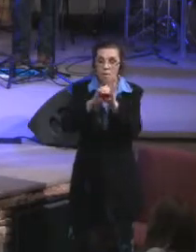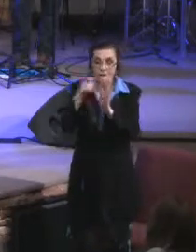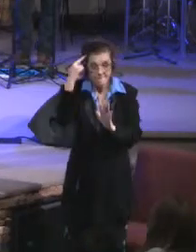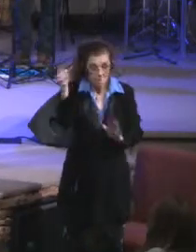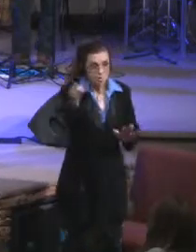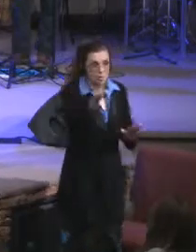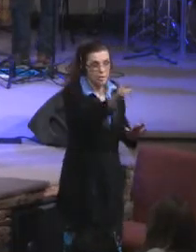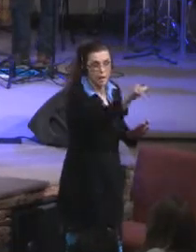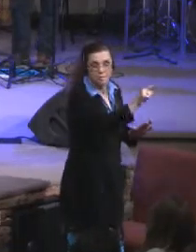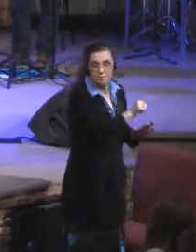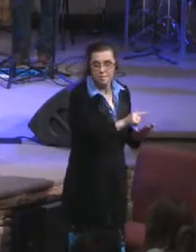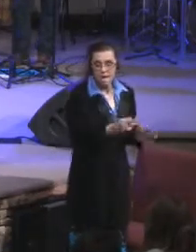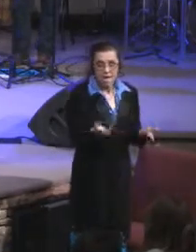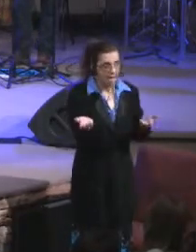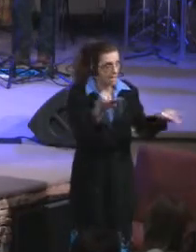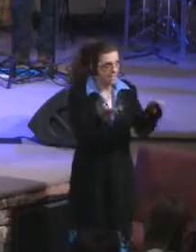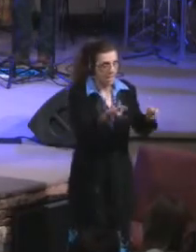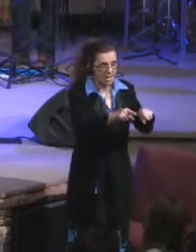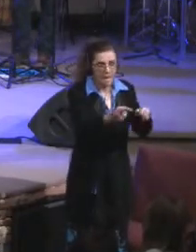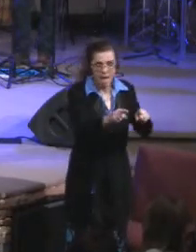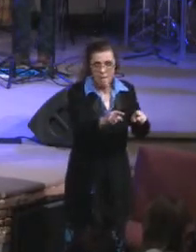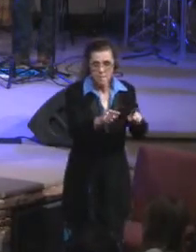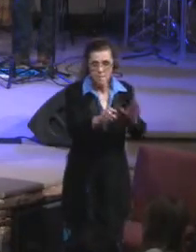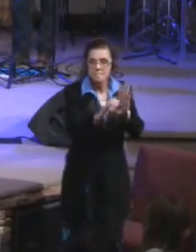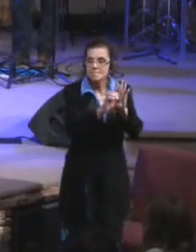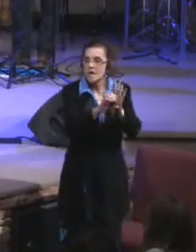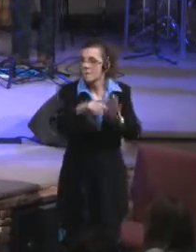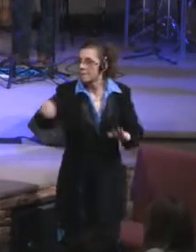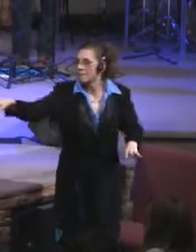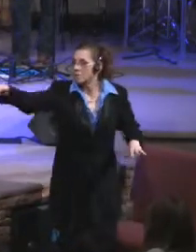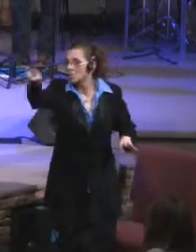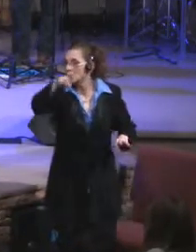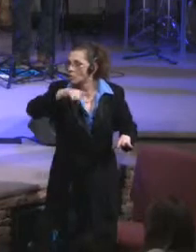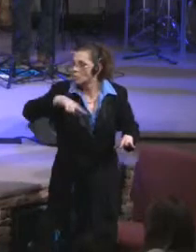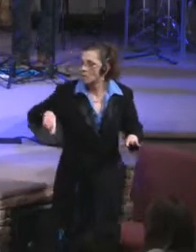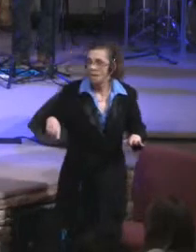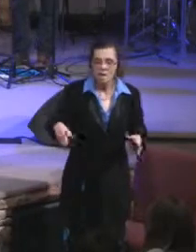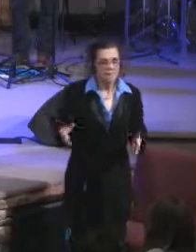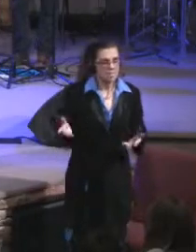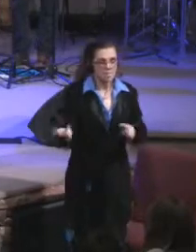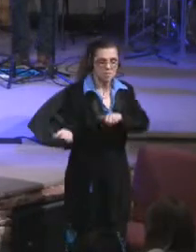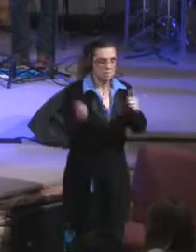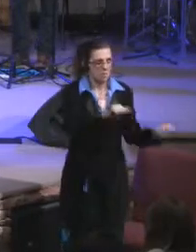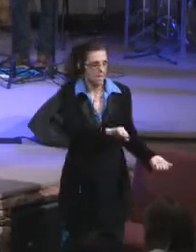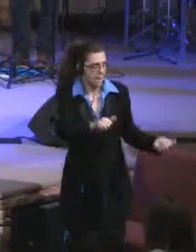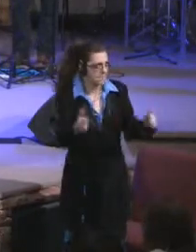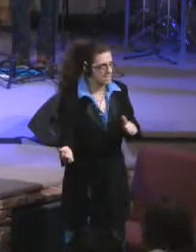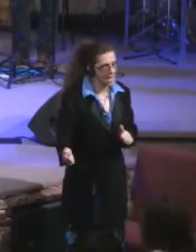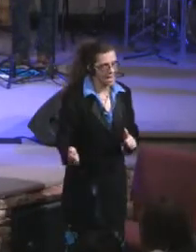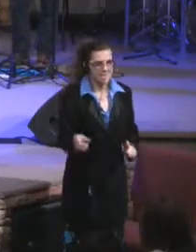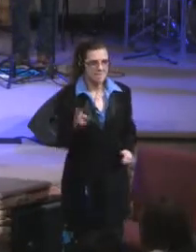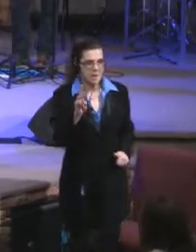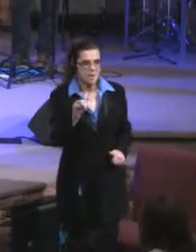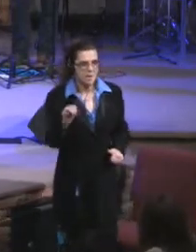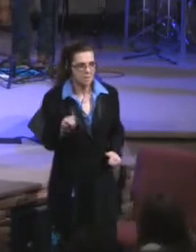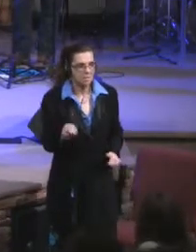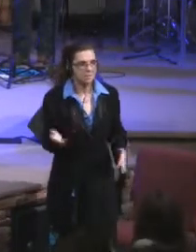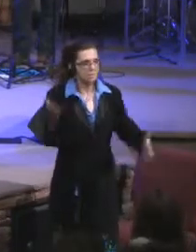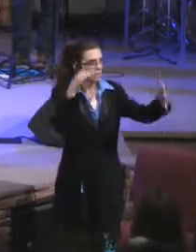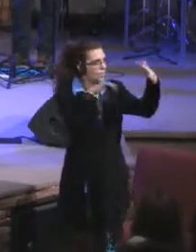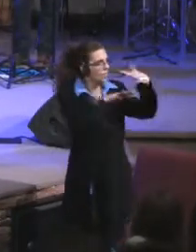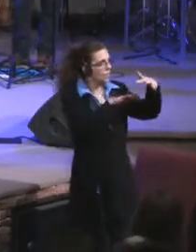that happened to them is an example for you and I. He said whenever they went through the sea, they were all baptized by Moses, going through the under the